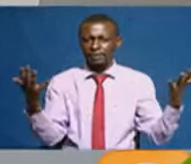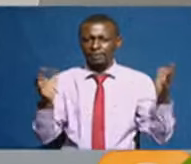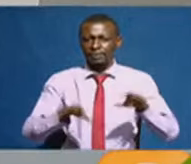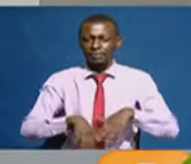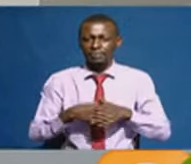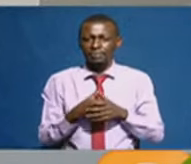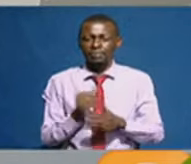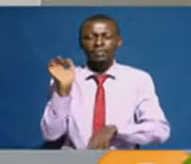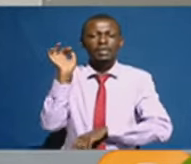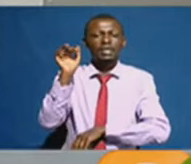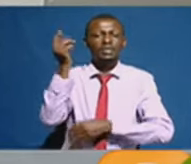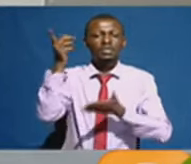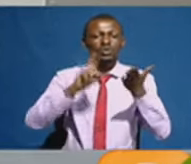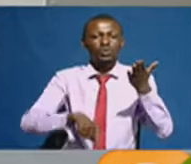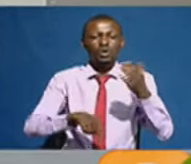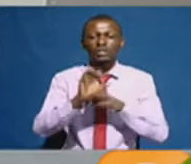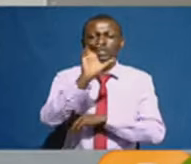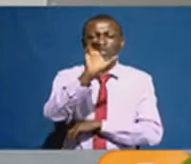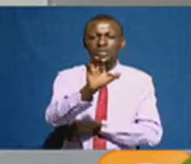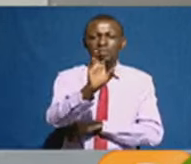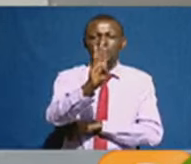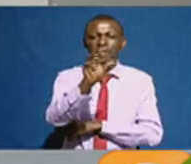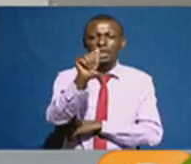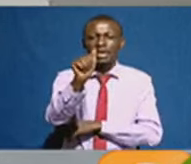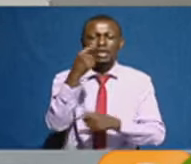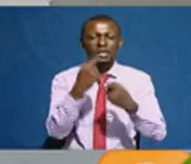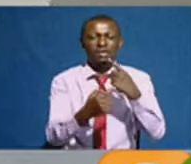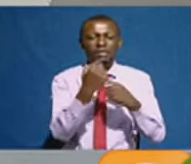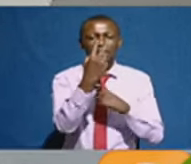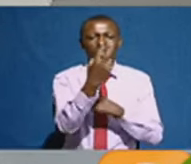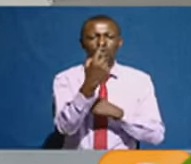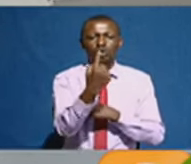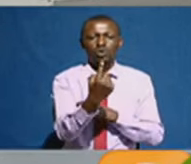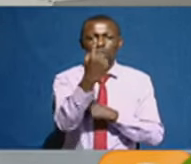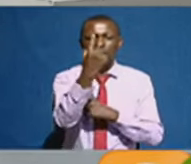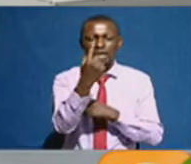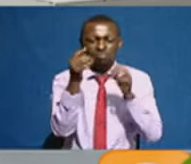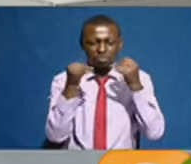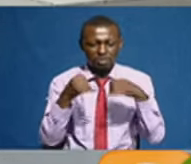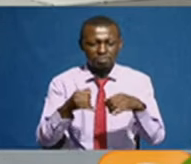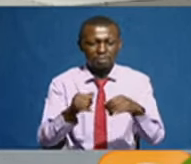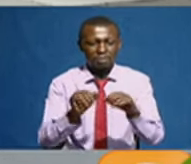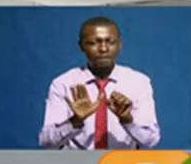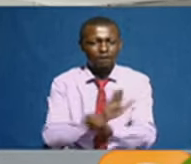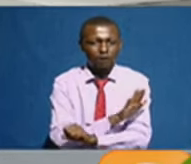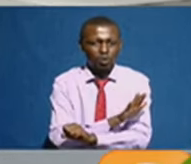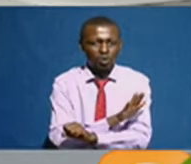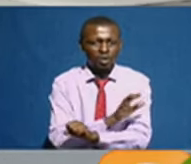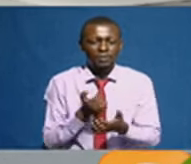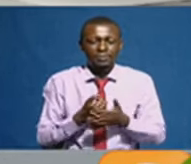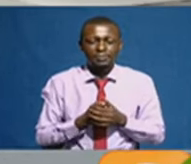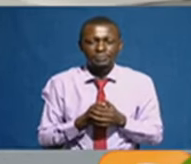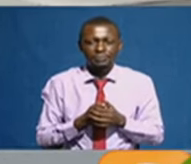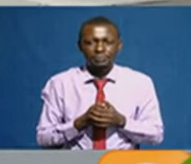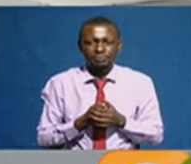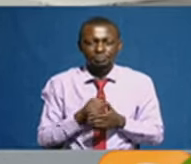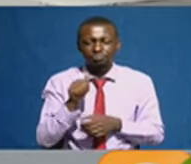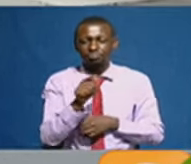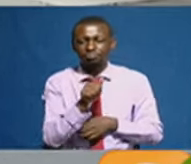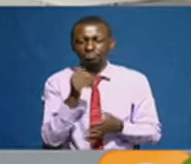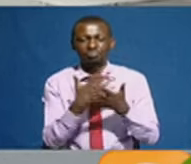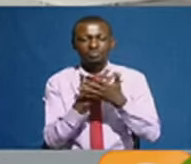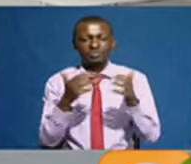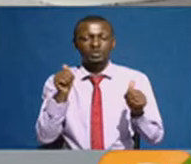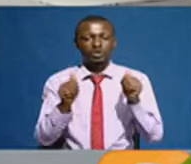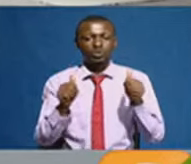They're asking for a CBA for 2021 to be fully implemented. And here's the other thing.